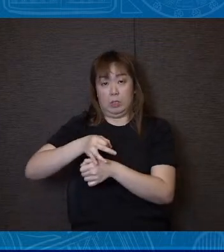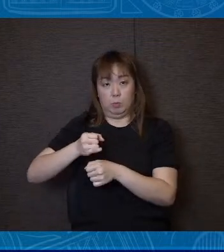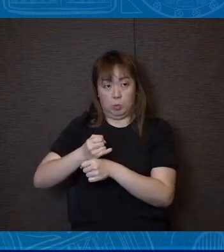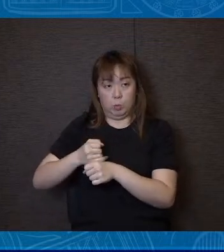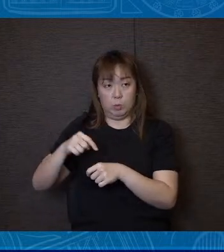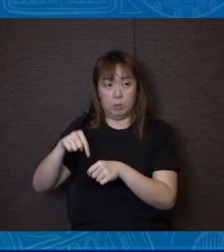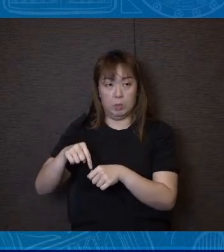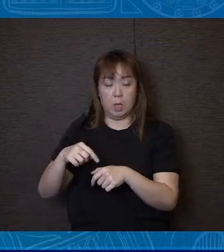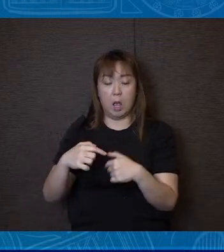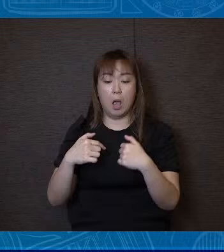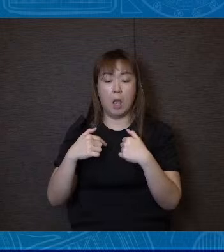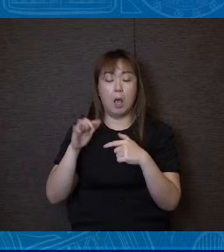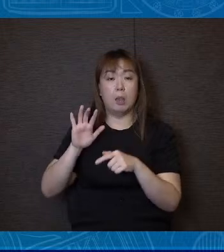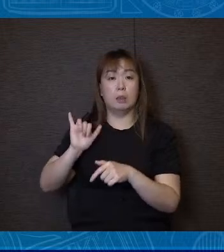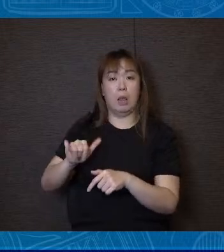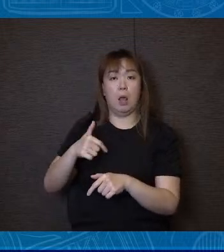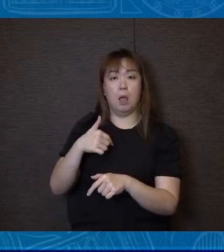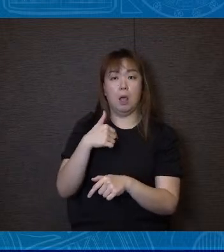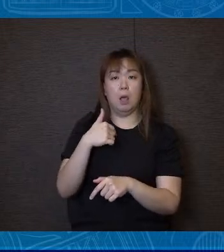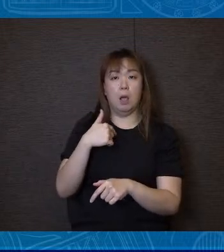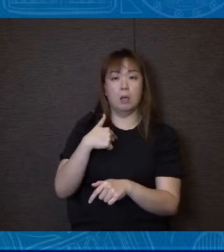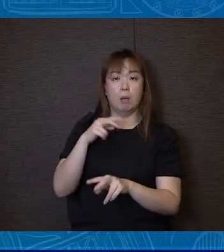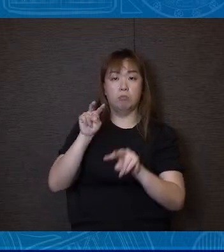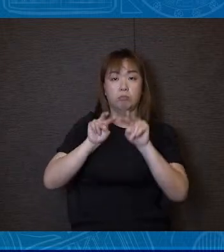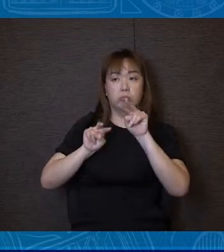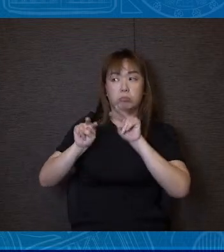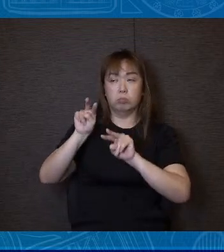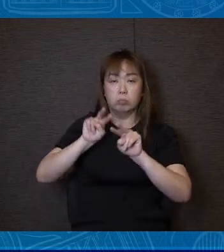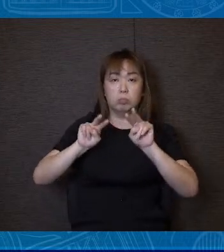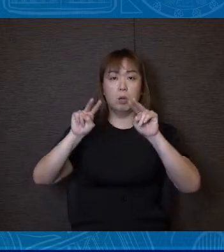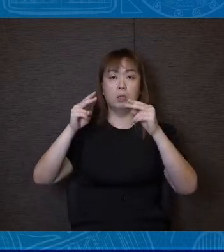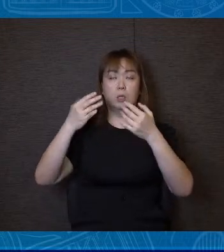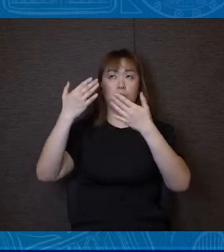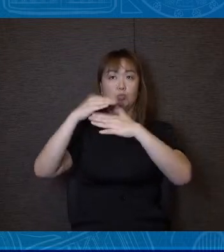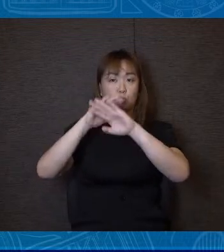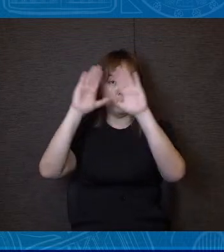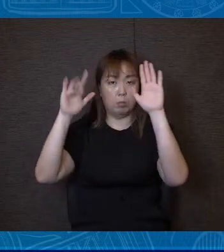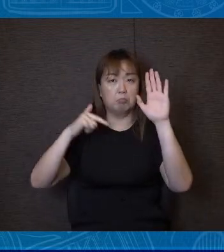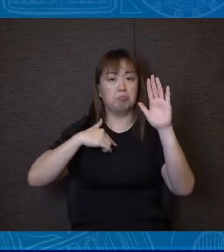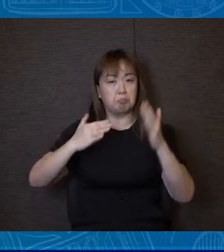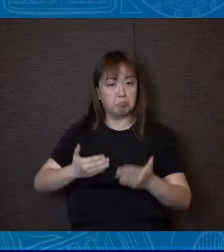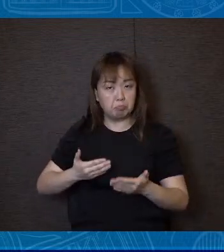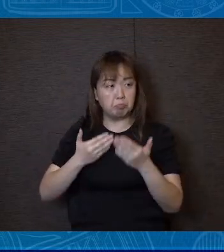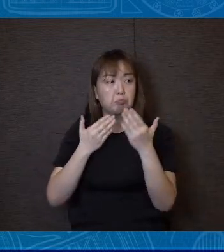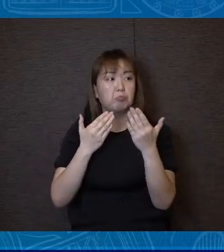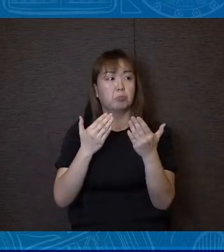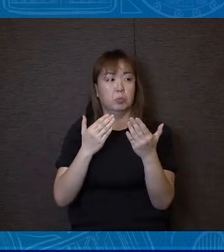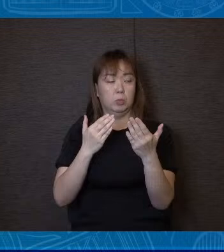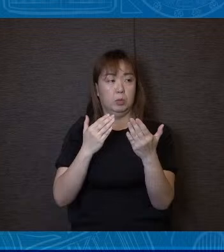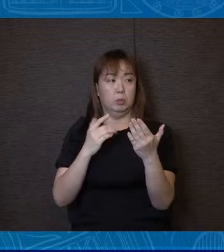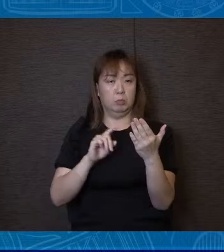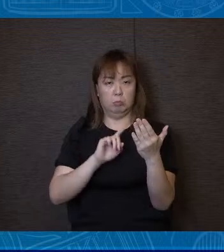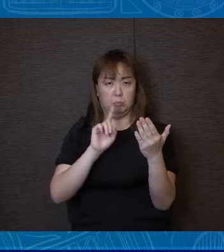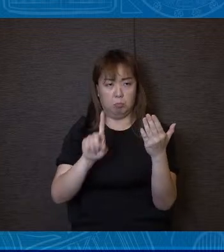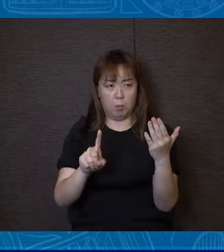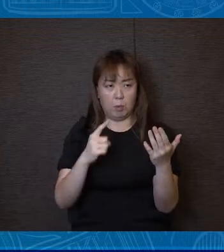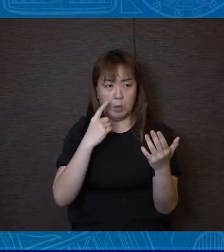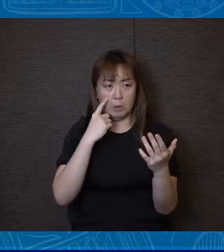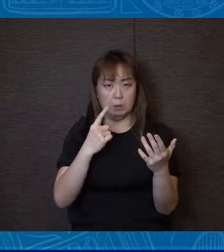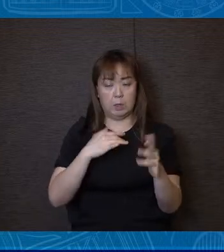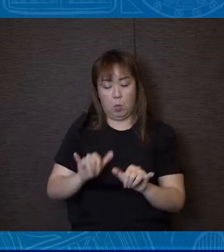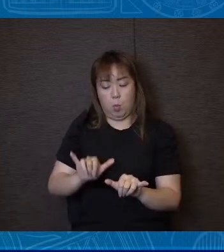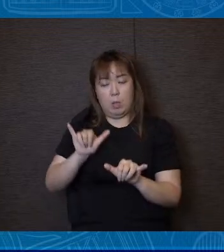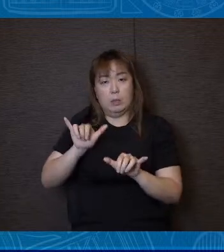during that time, I'm the weather monitoring person. So I recommended to the city mayor that we stay